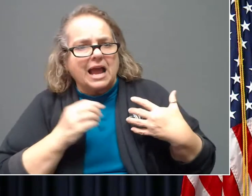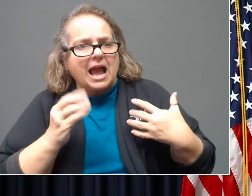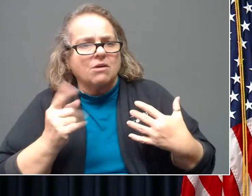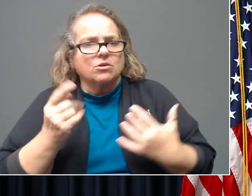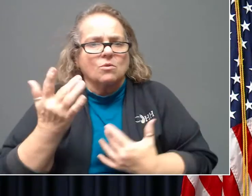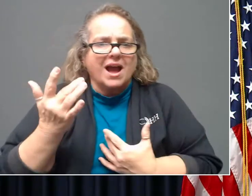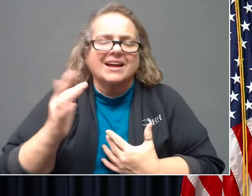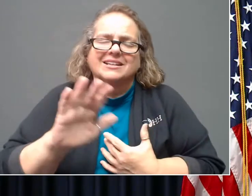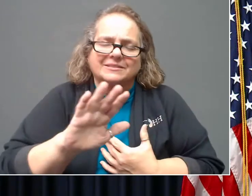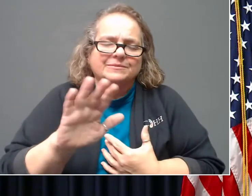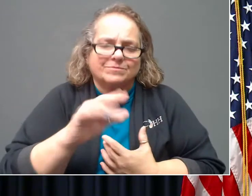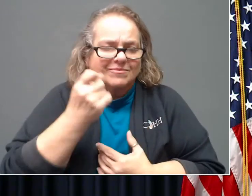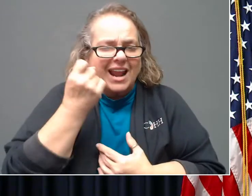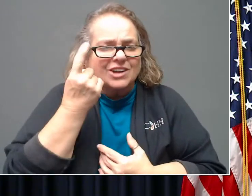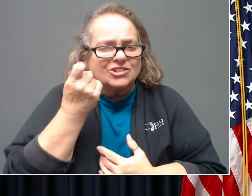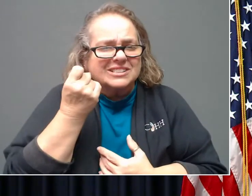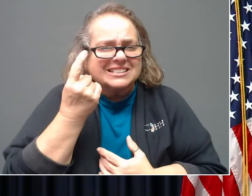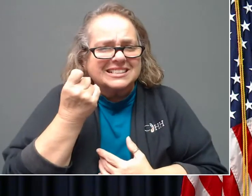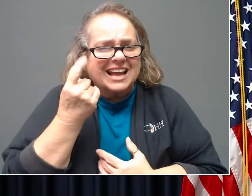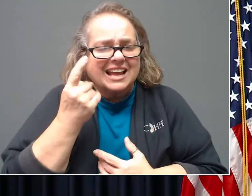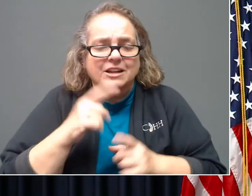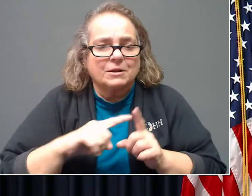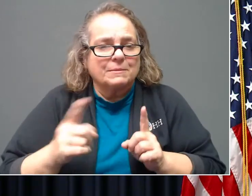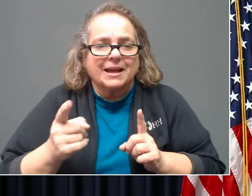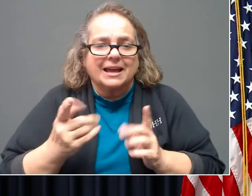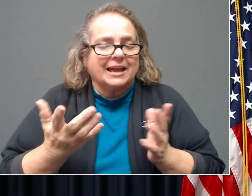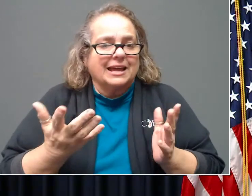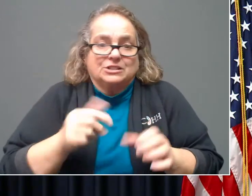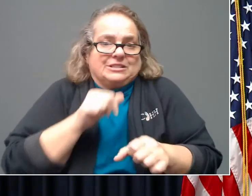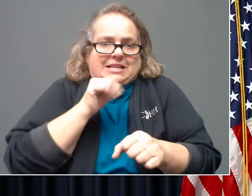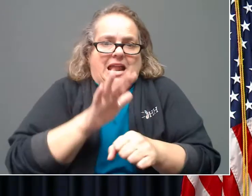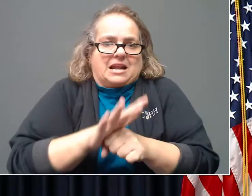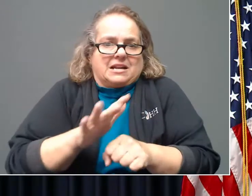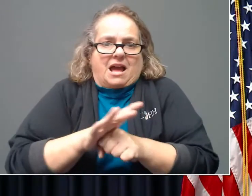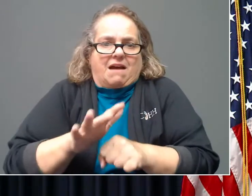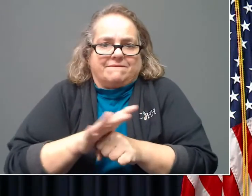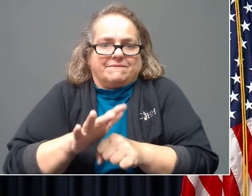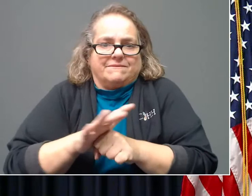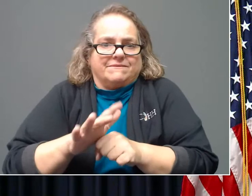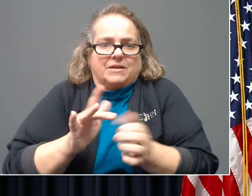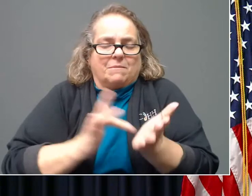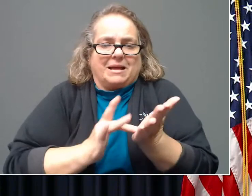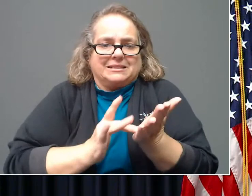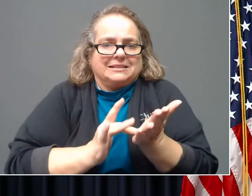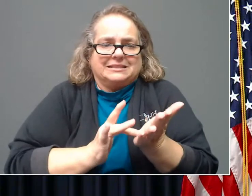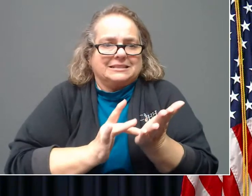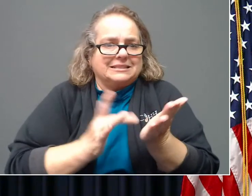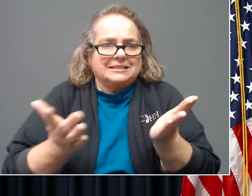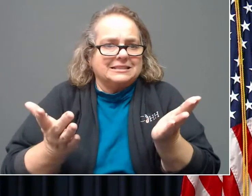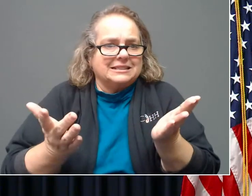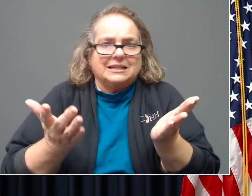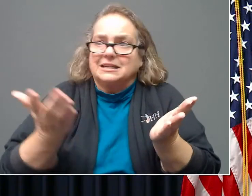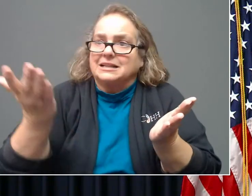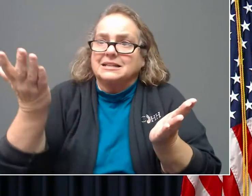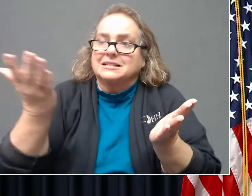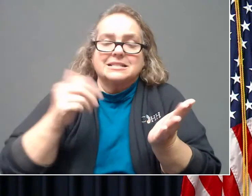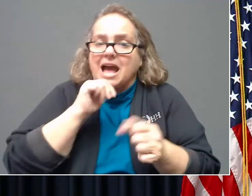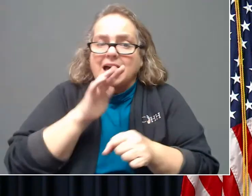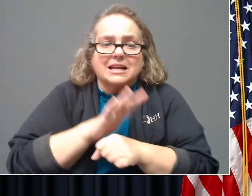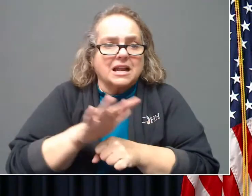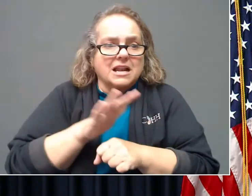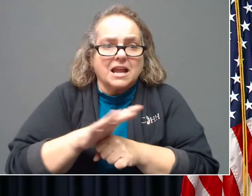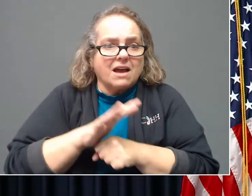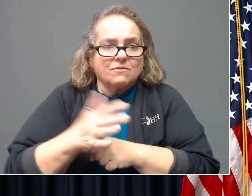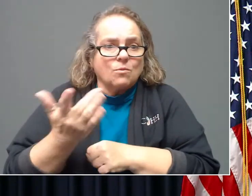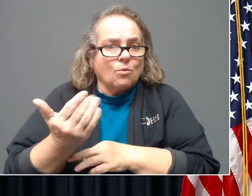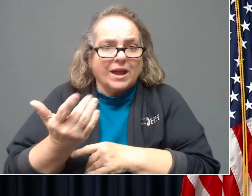them, but it's all a result of just not enough. That's the challenge where we are right now. It's just not enough.